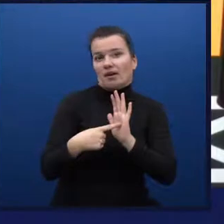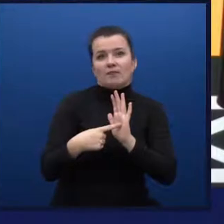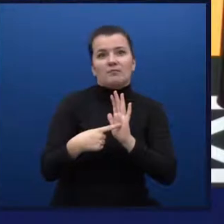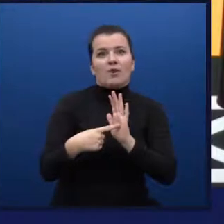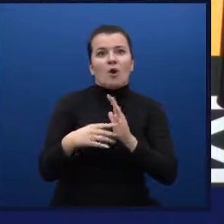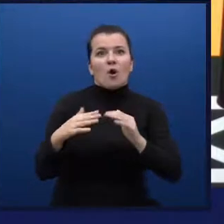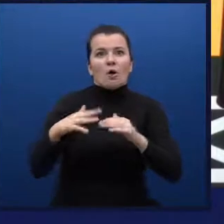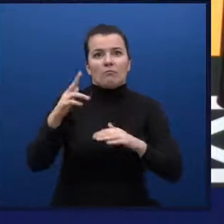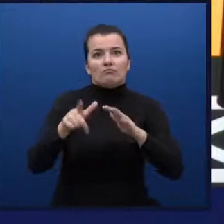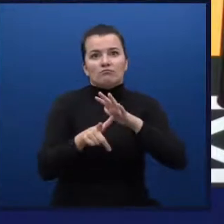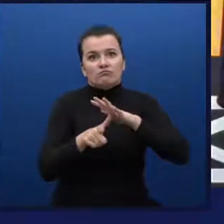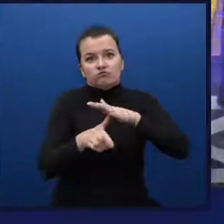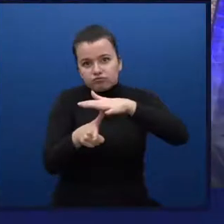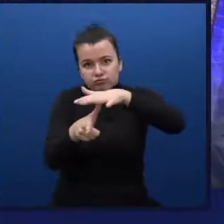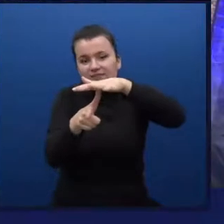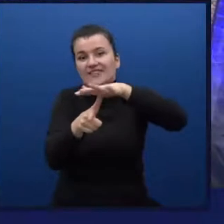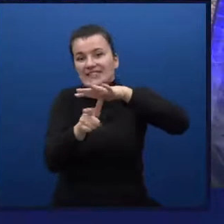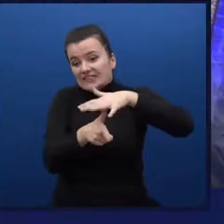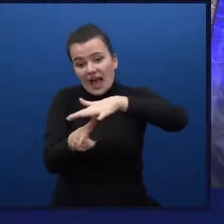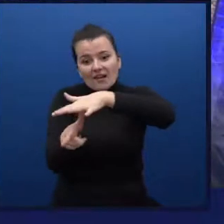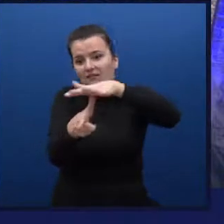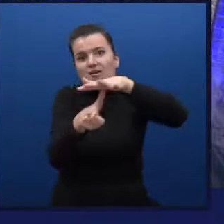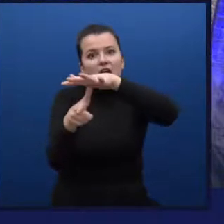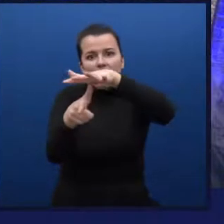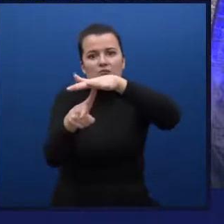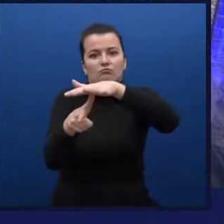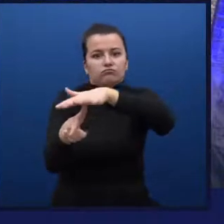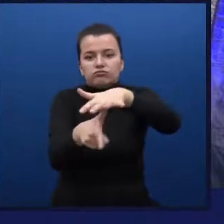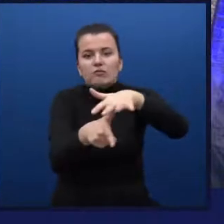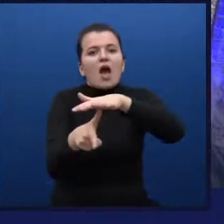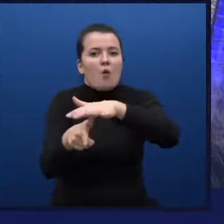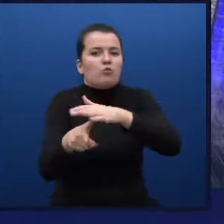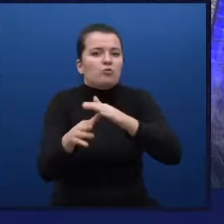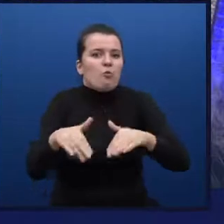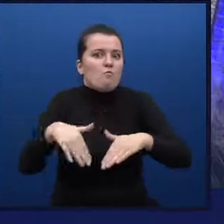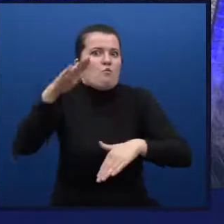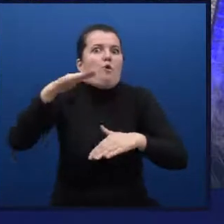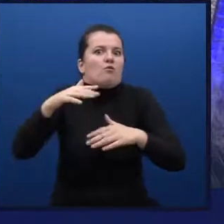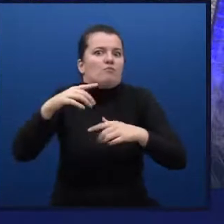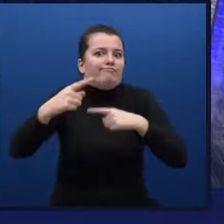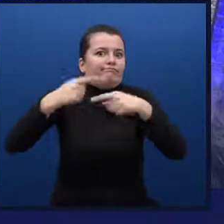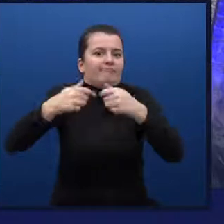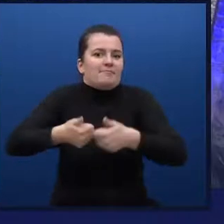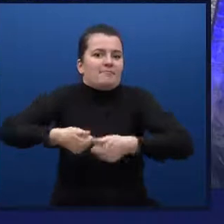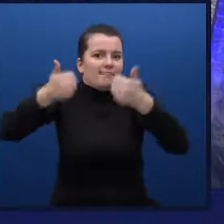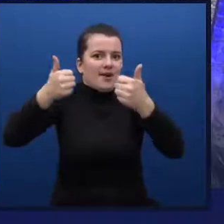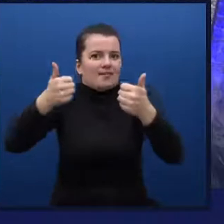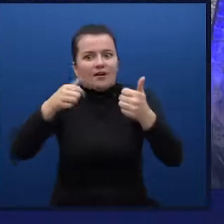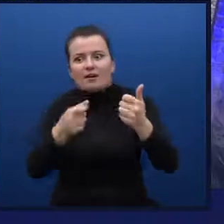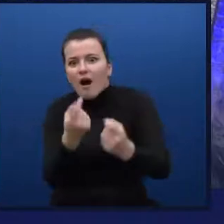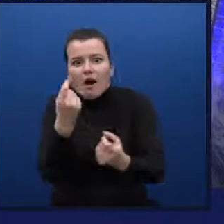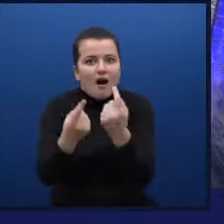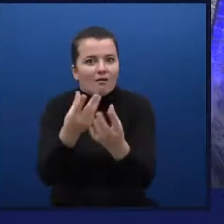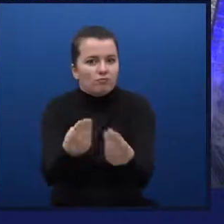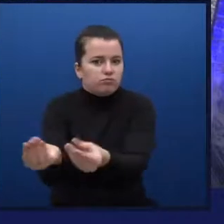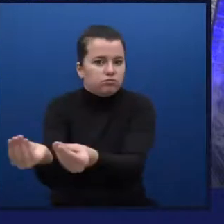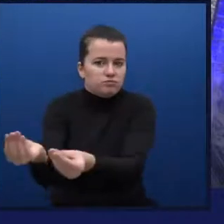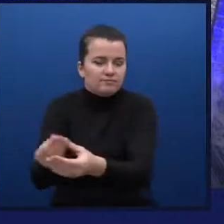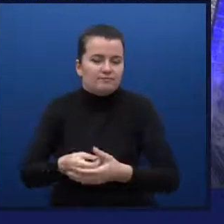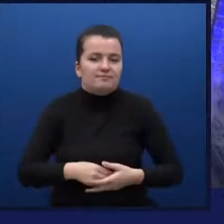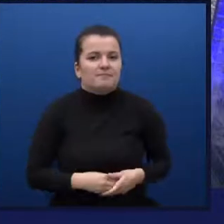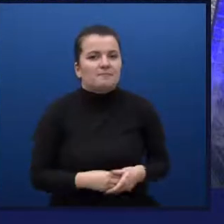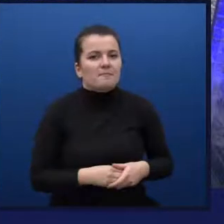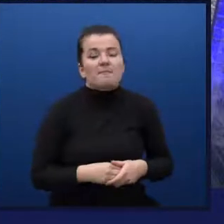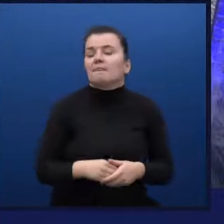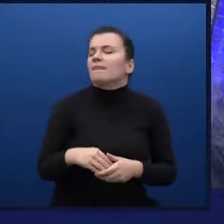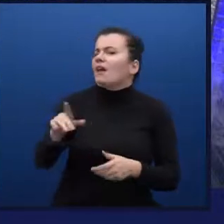the drone flying itself. Yeah, it sounds really interesting. So Fergus, I was wondering, how